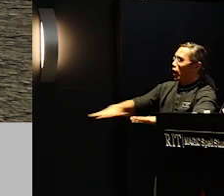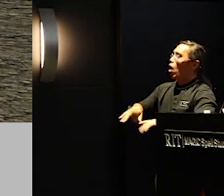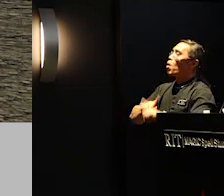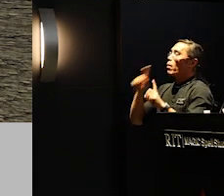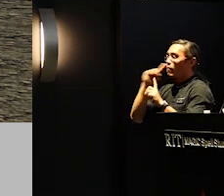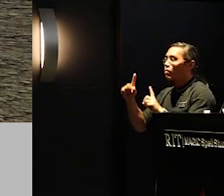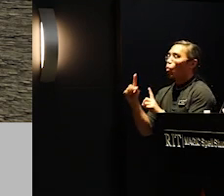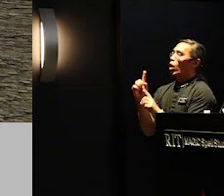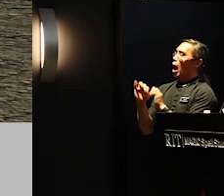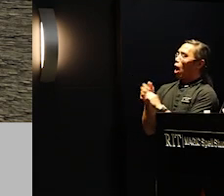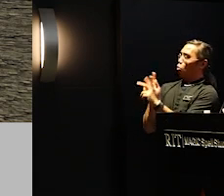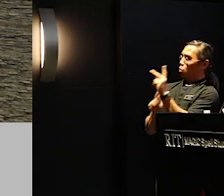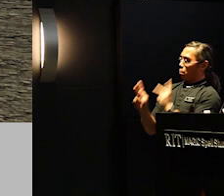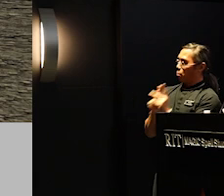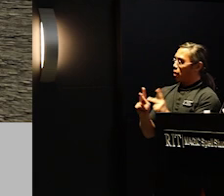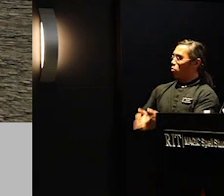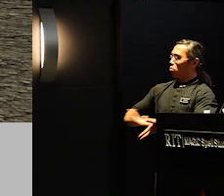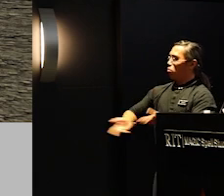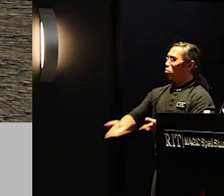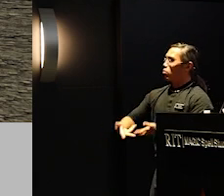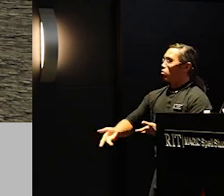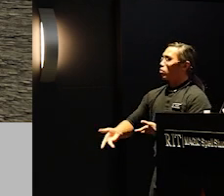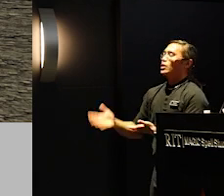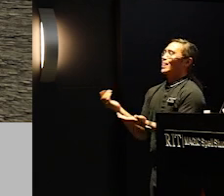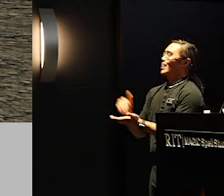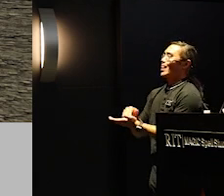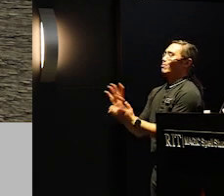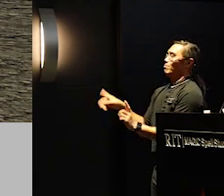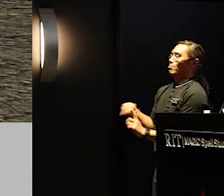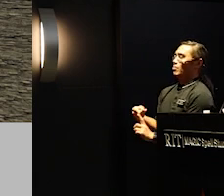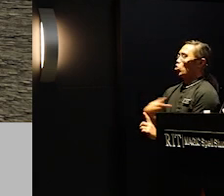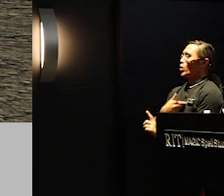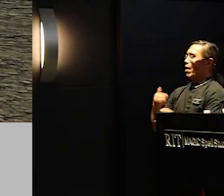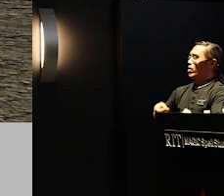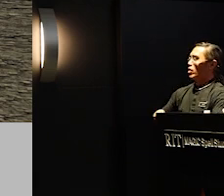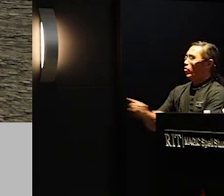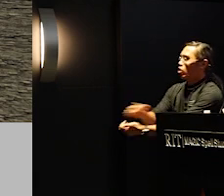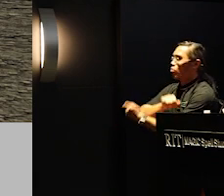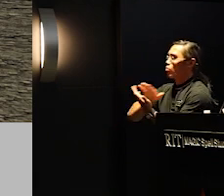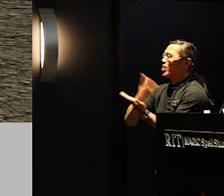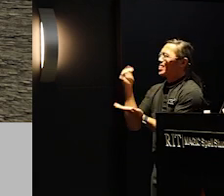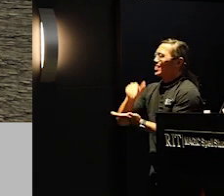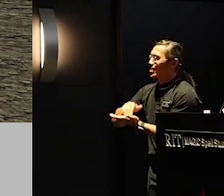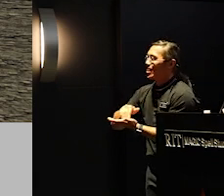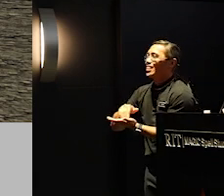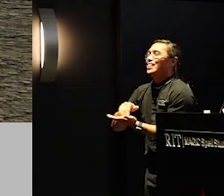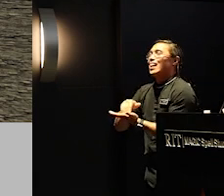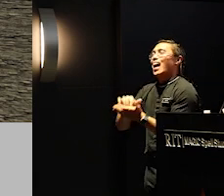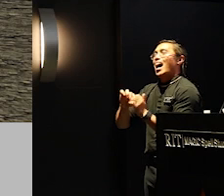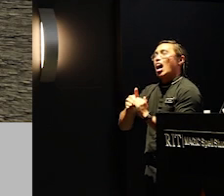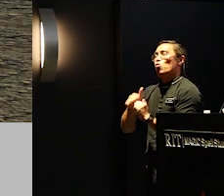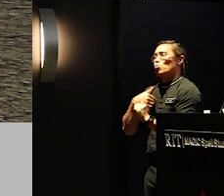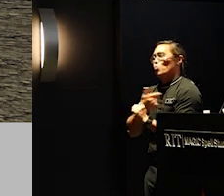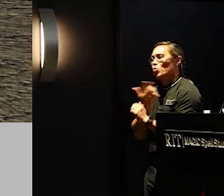so those are efficiencies. There's a design to it, and it just seems like what Target does, but maybe Target